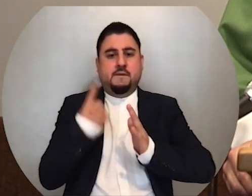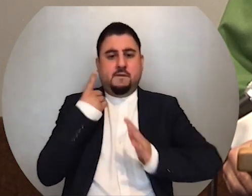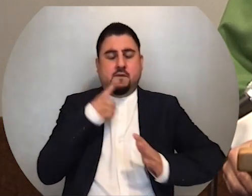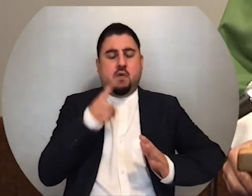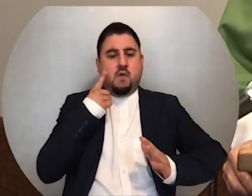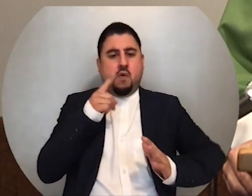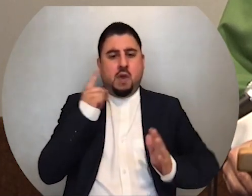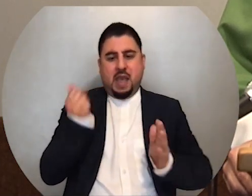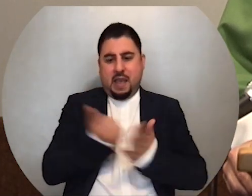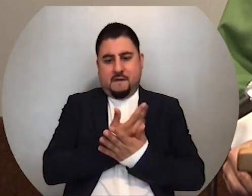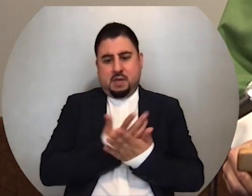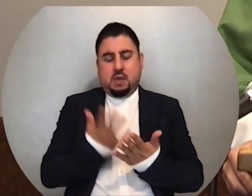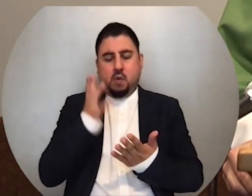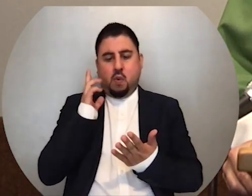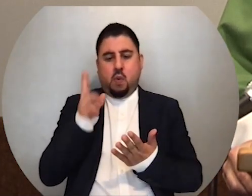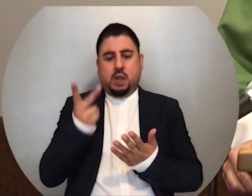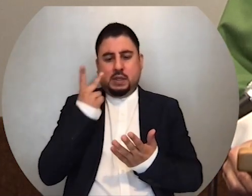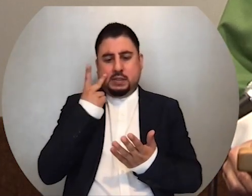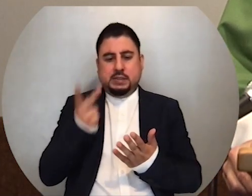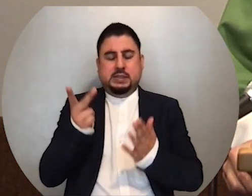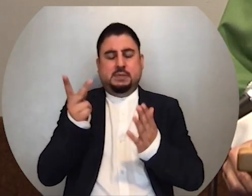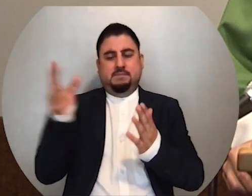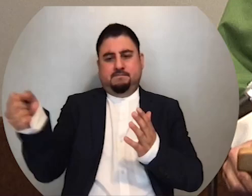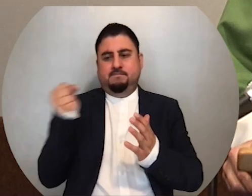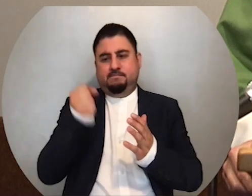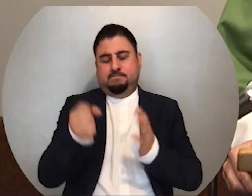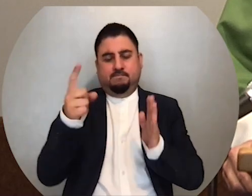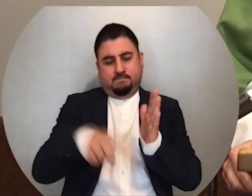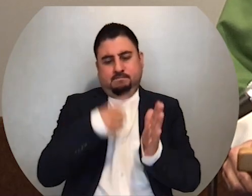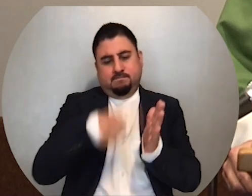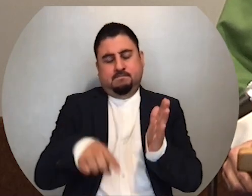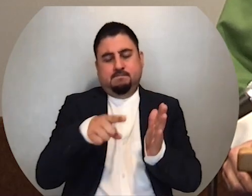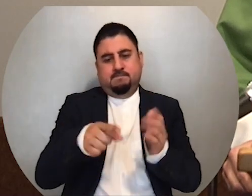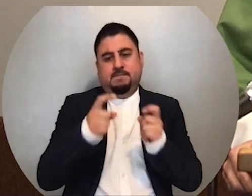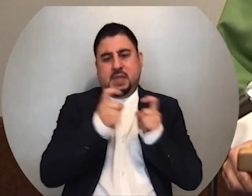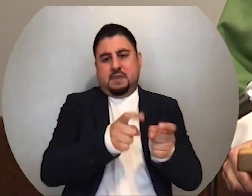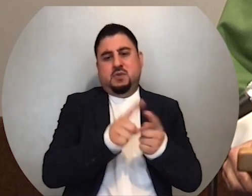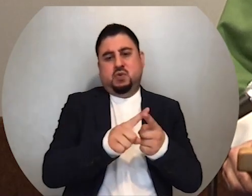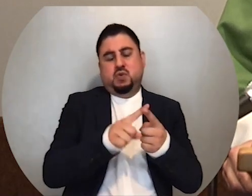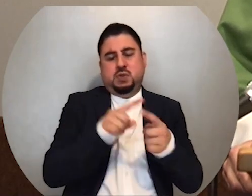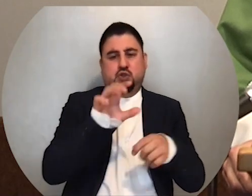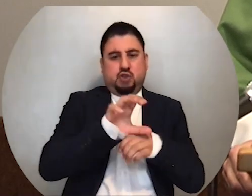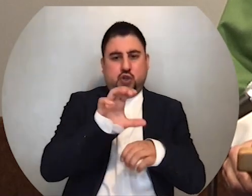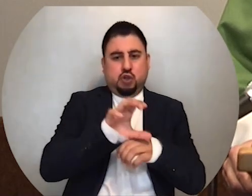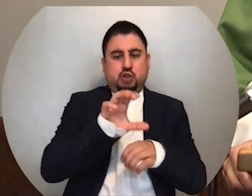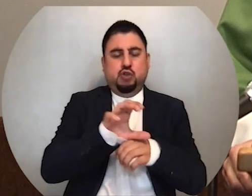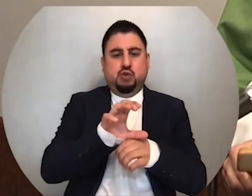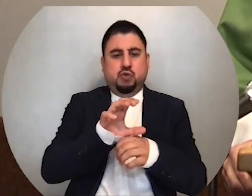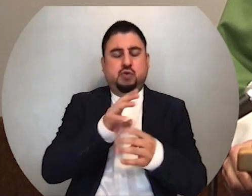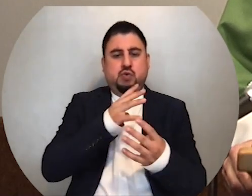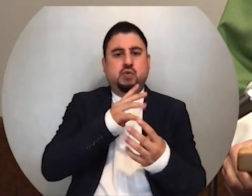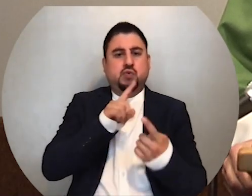this happens, however, they will seize and persecute you. They will hand you over to the synagogues